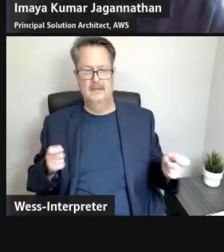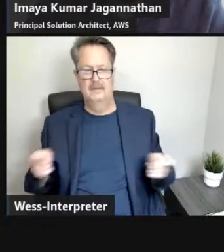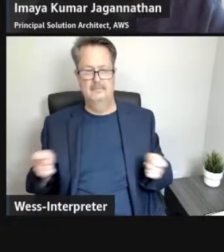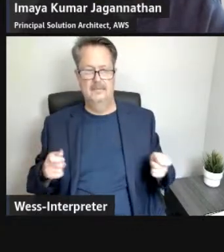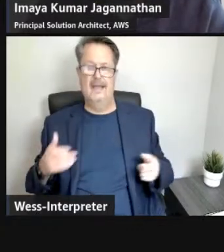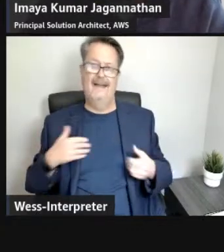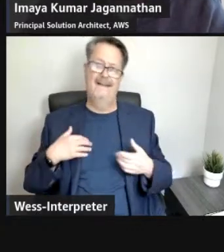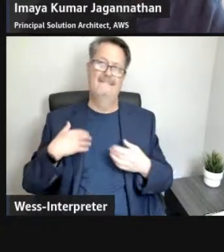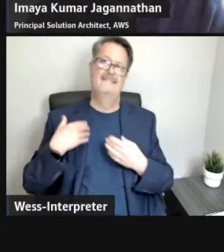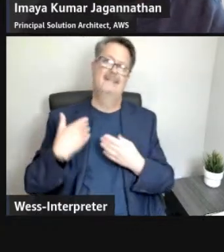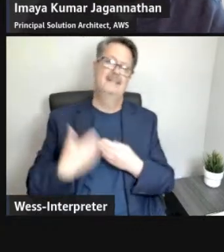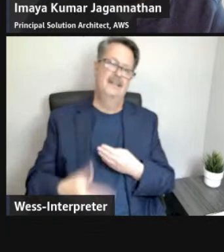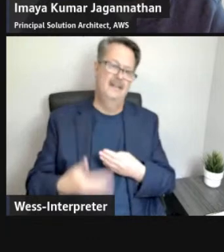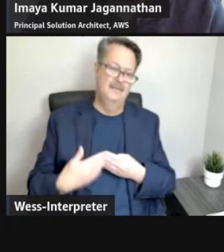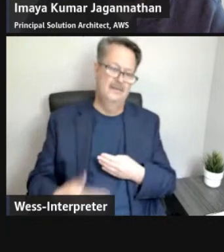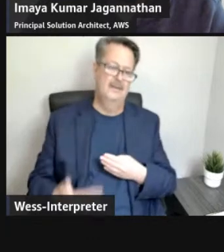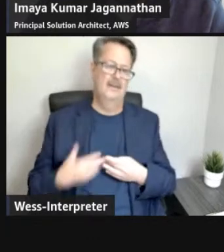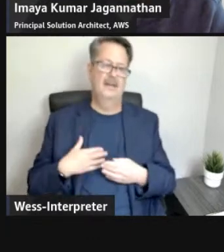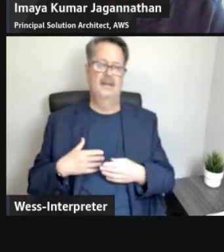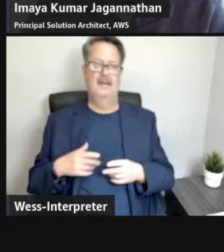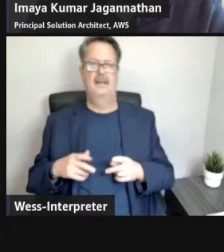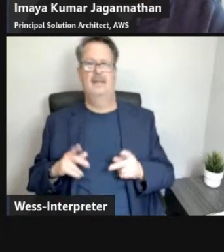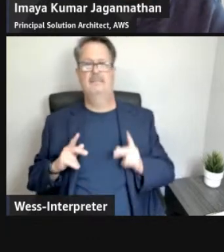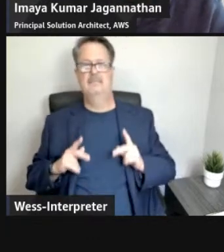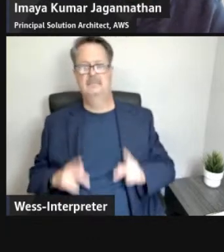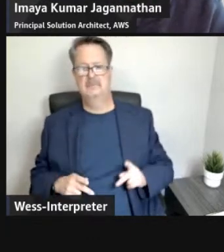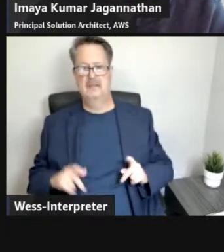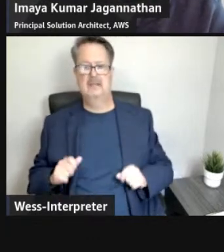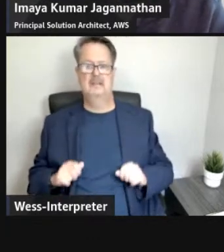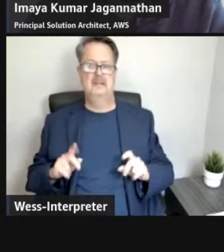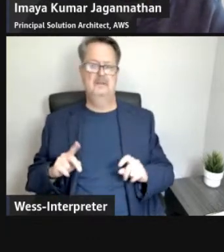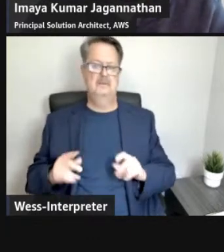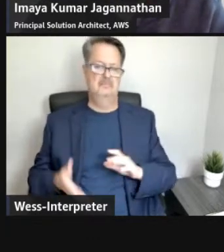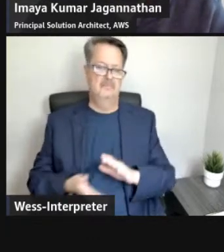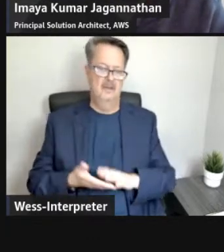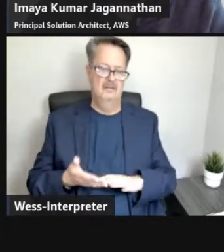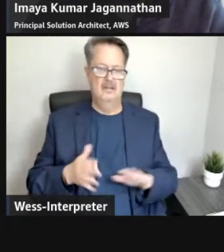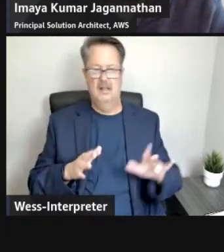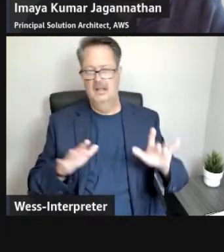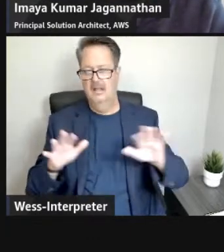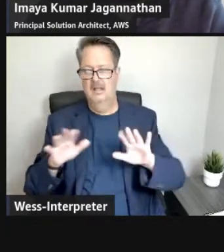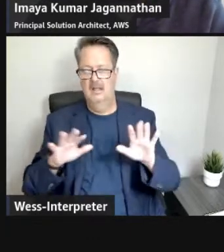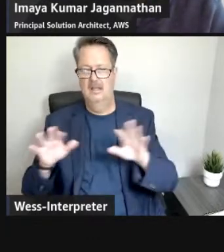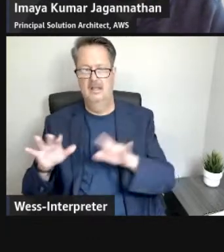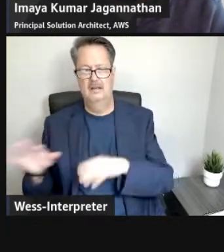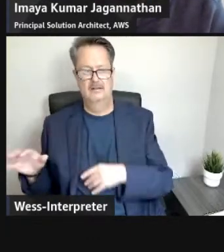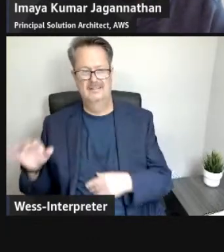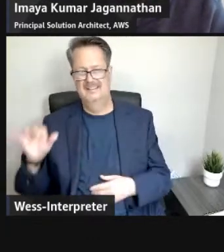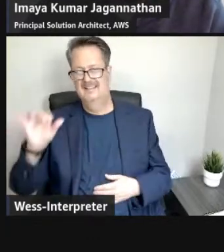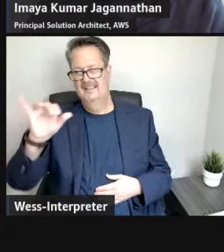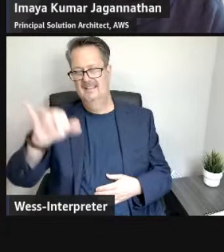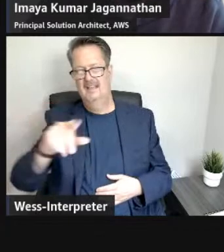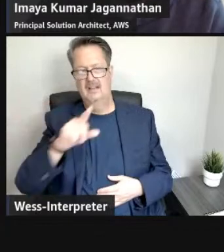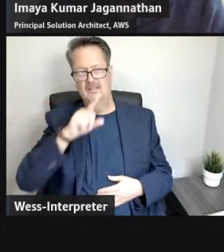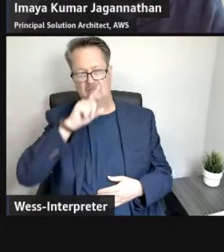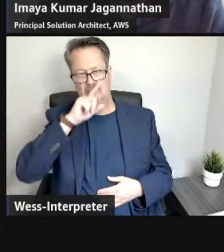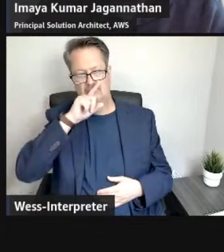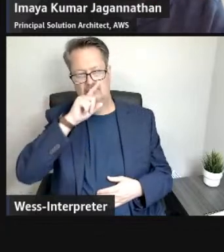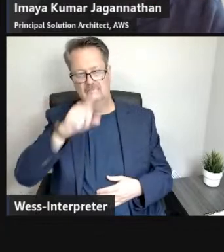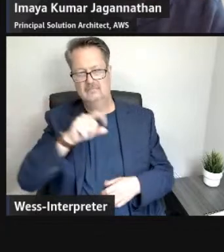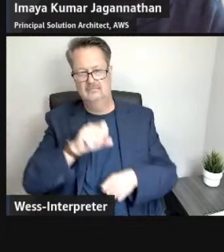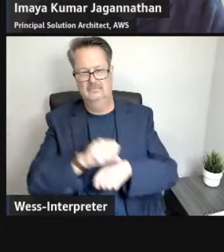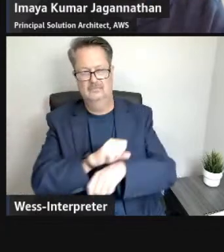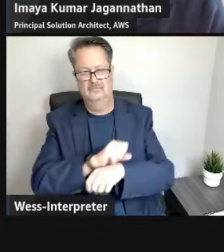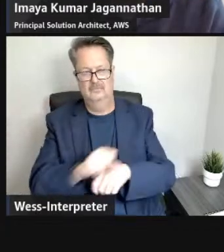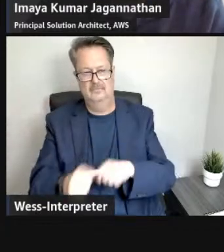centralized collector, so now I can do all the processor tasks here. That is really that can theoretically work, but when you actually start